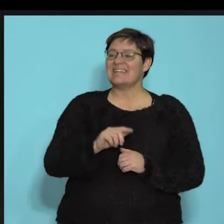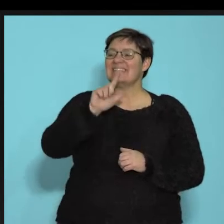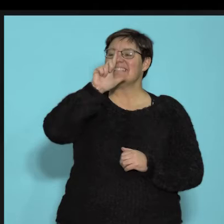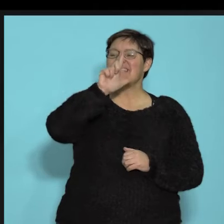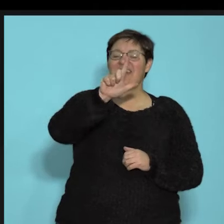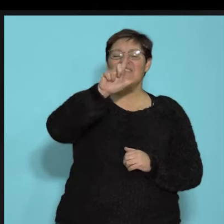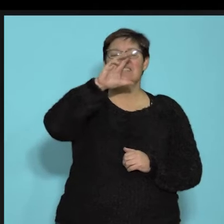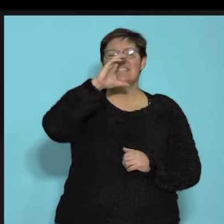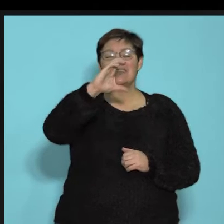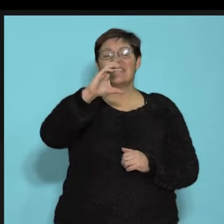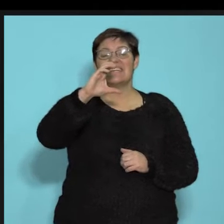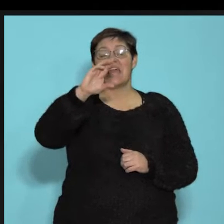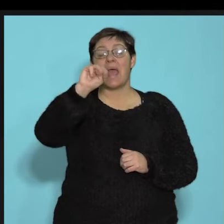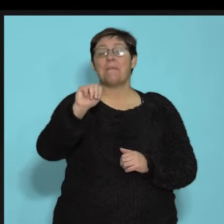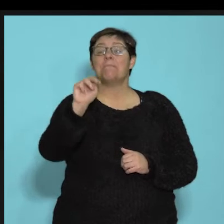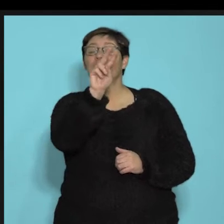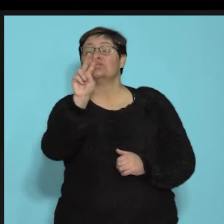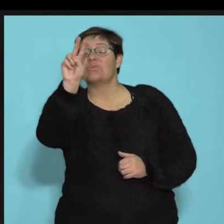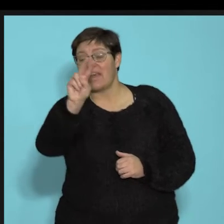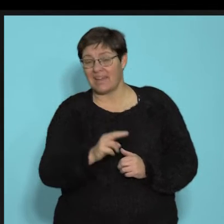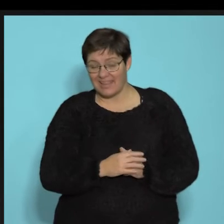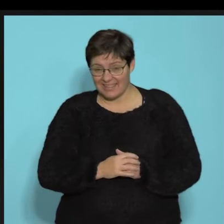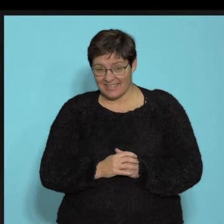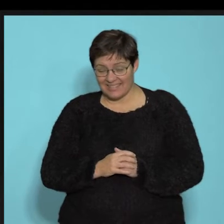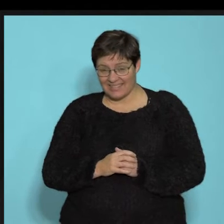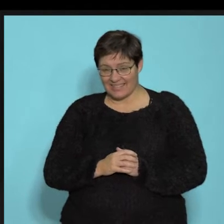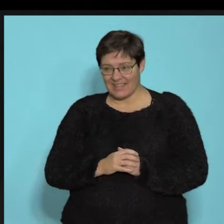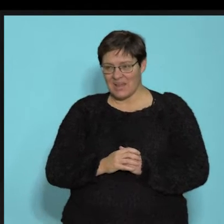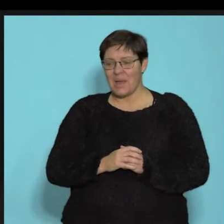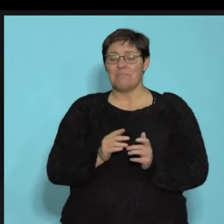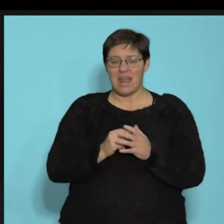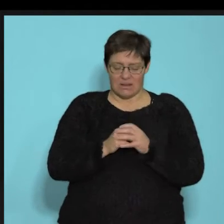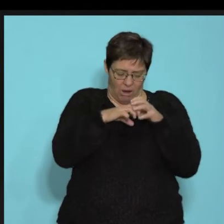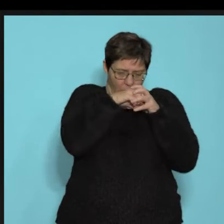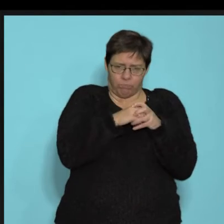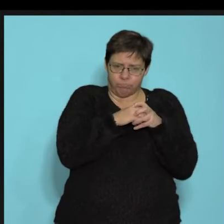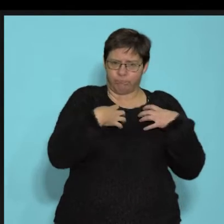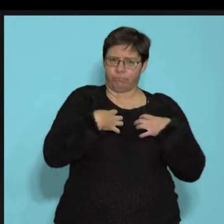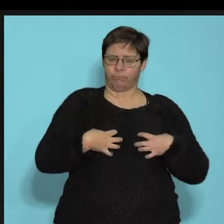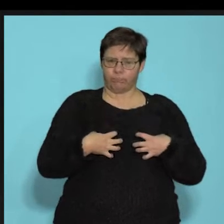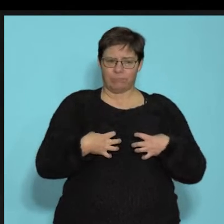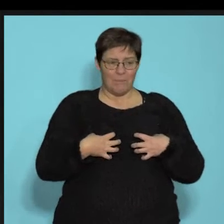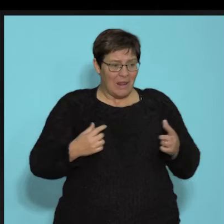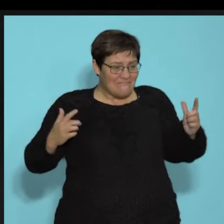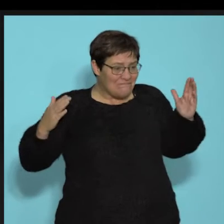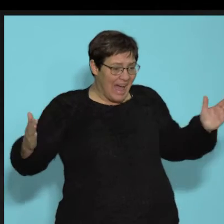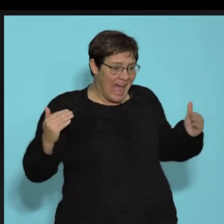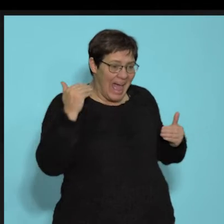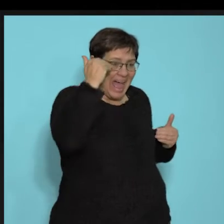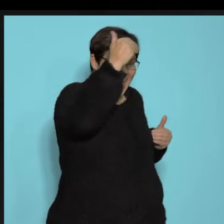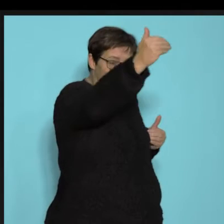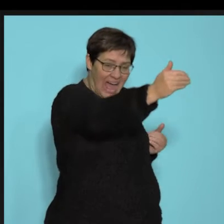70 square, meters of area. So they packed into the small little thorax. You think they're